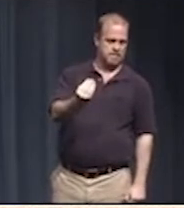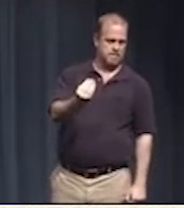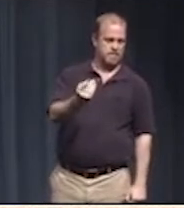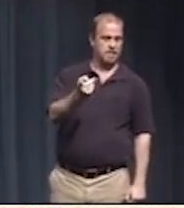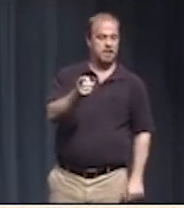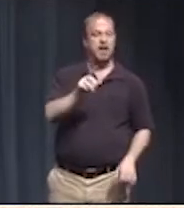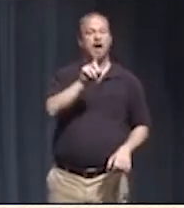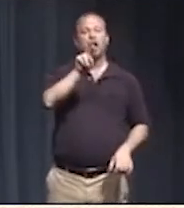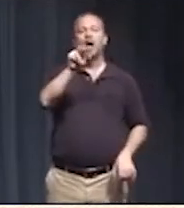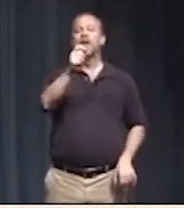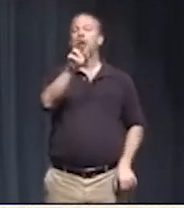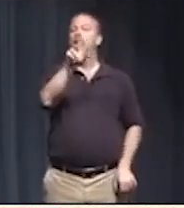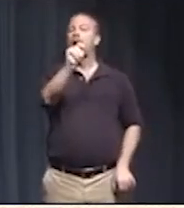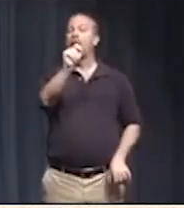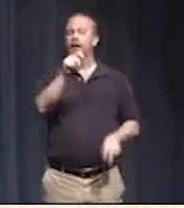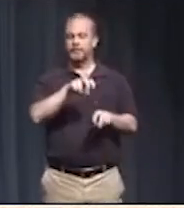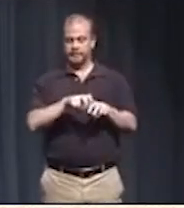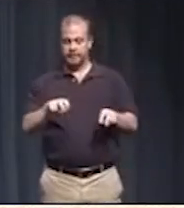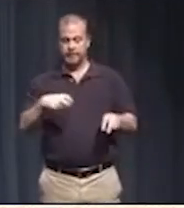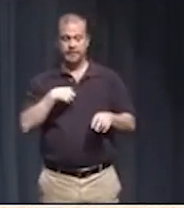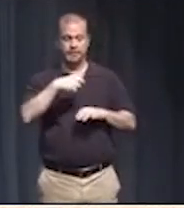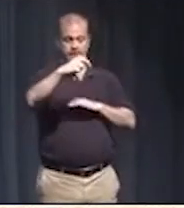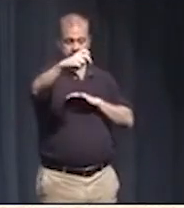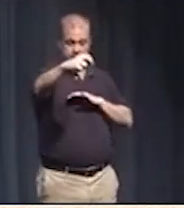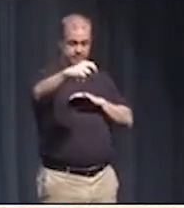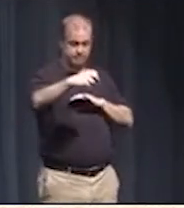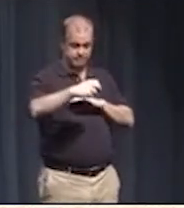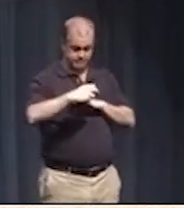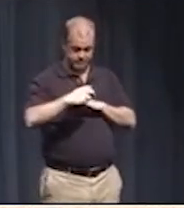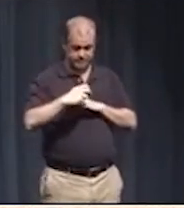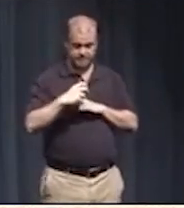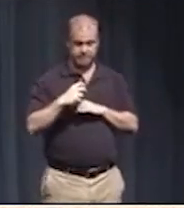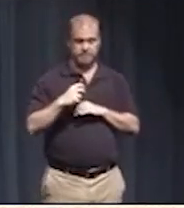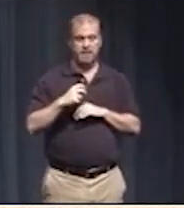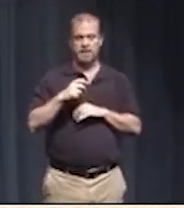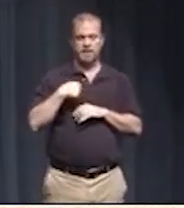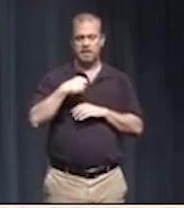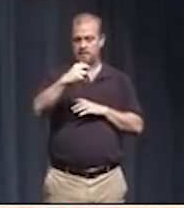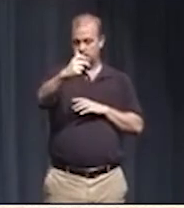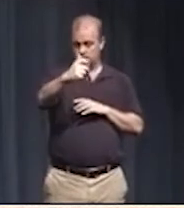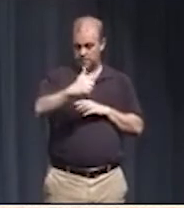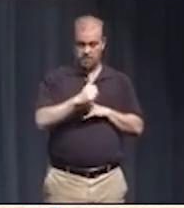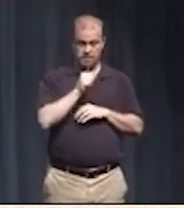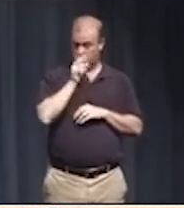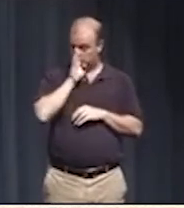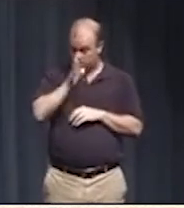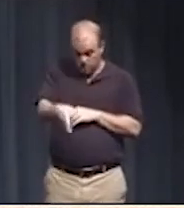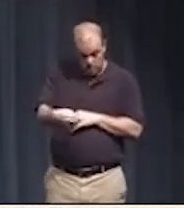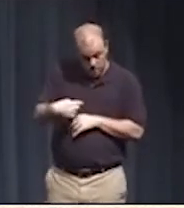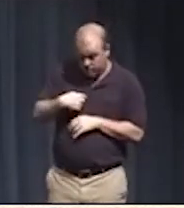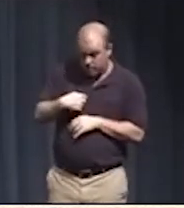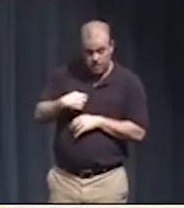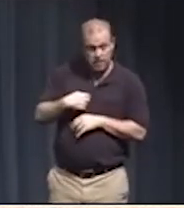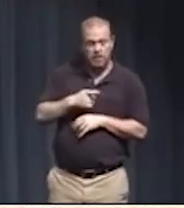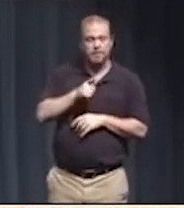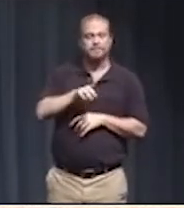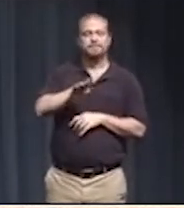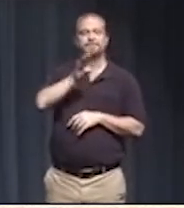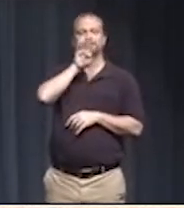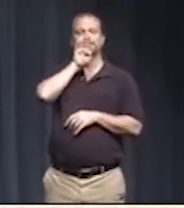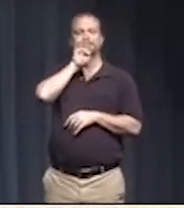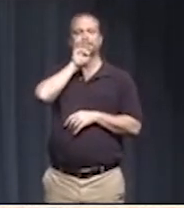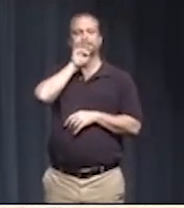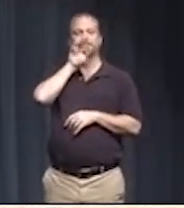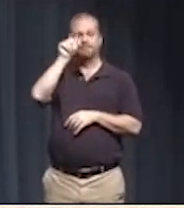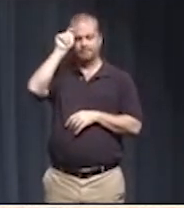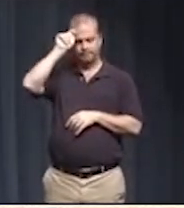the dugout, and I remember coming off the field, and it wasn't at me, directed at me, but it was a frustration. He took